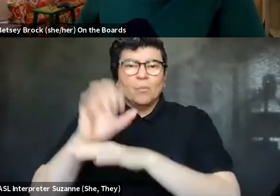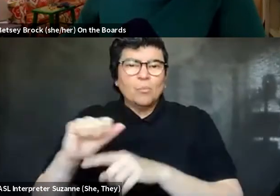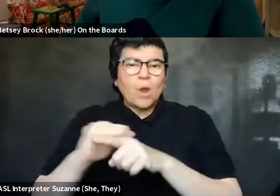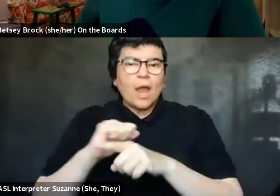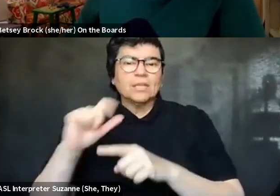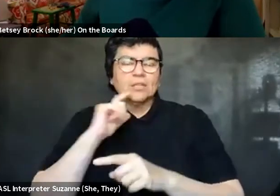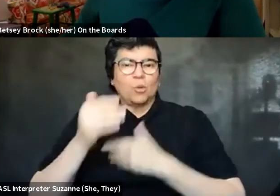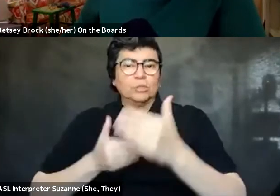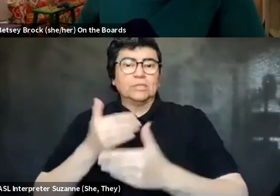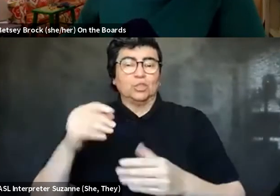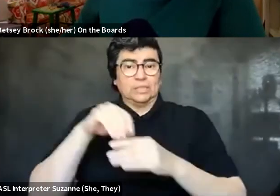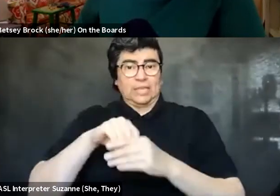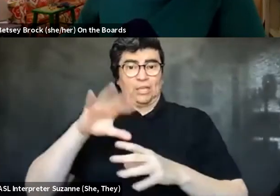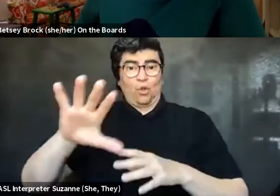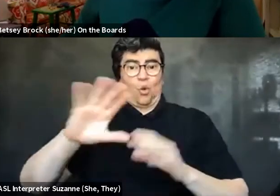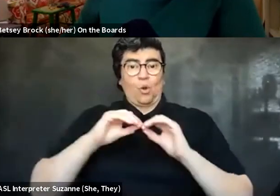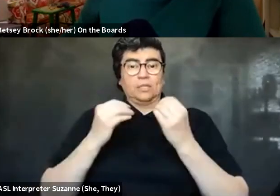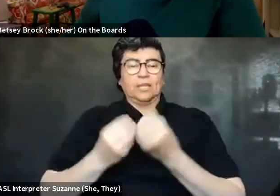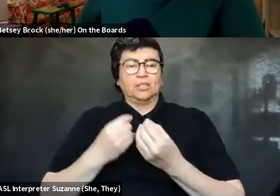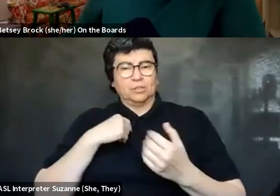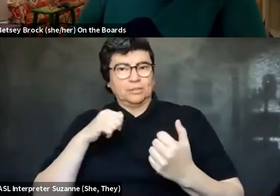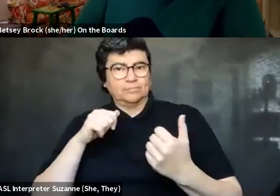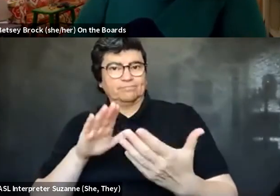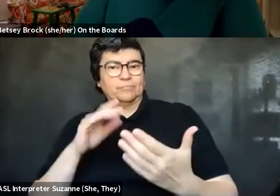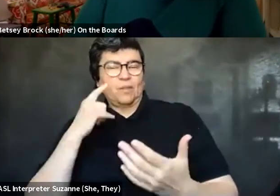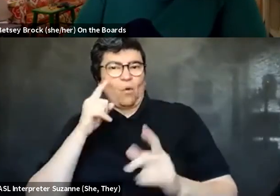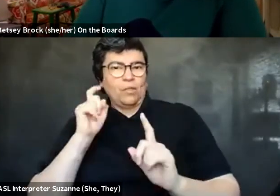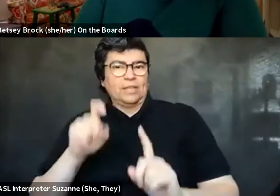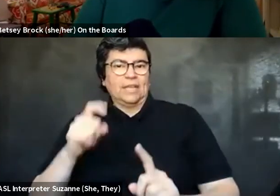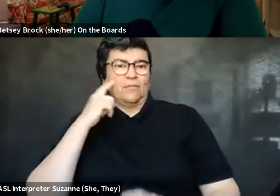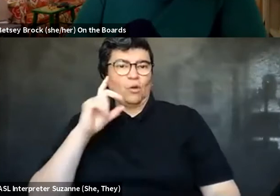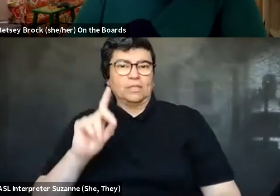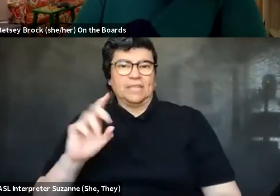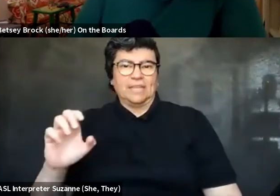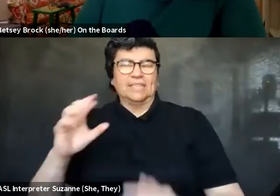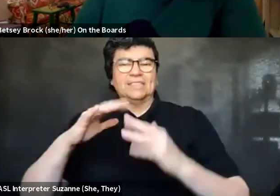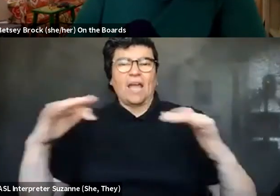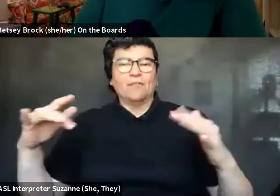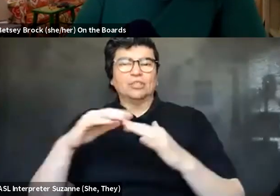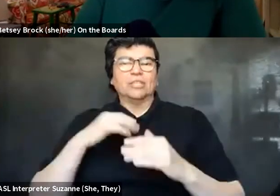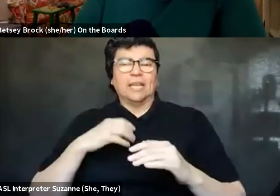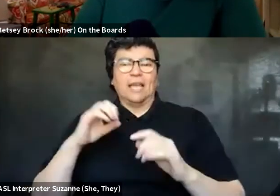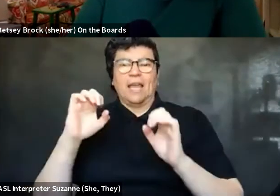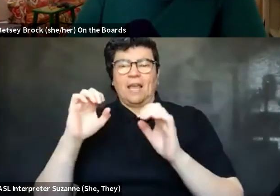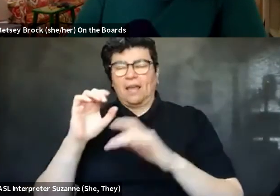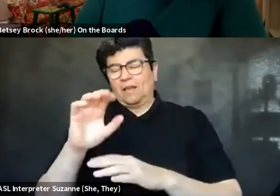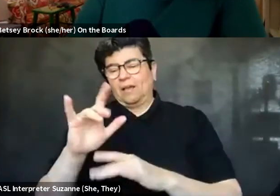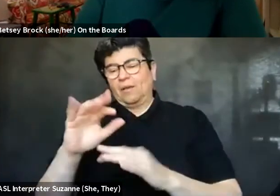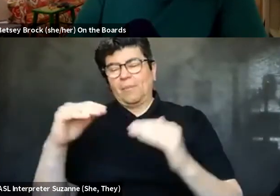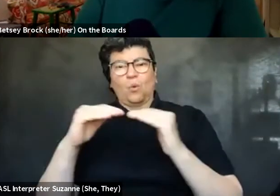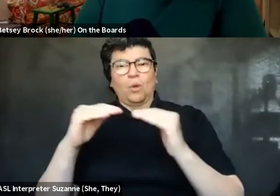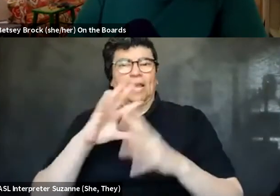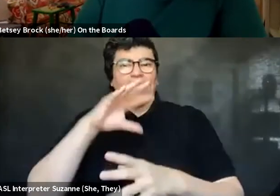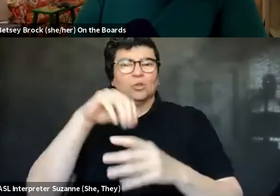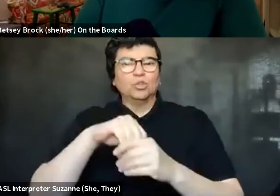your organization that have been geared towards addressing the need for the DE, diversity, equity, inclusion, and accessibility measures within